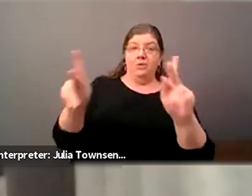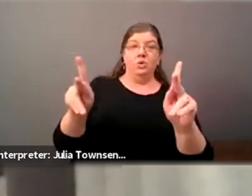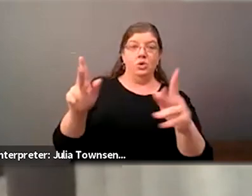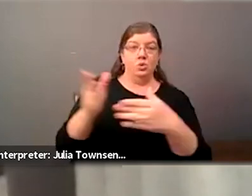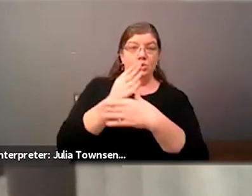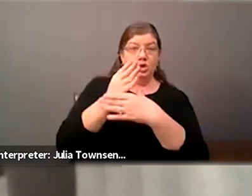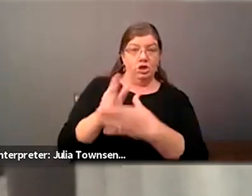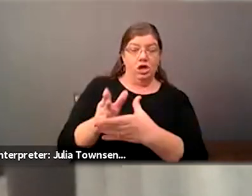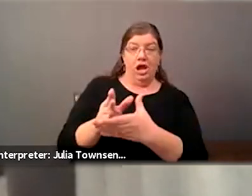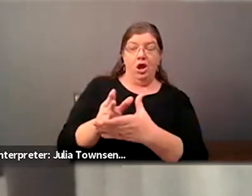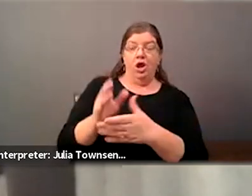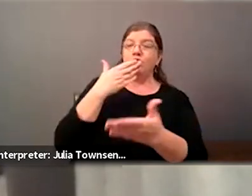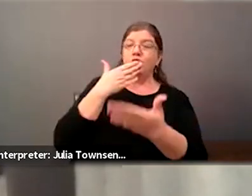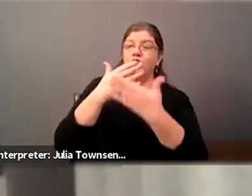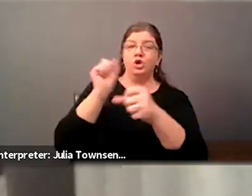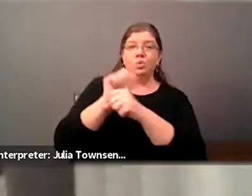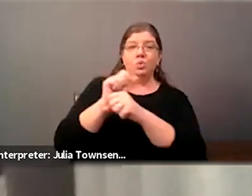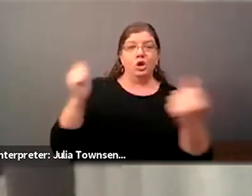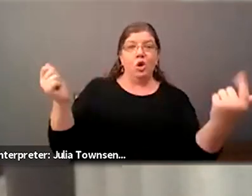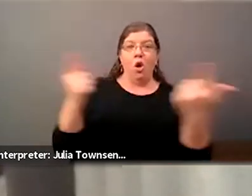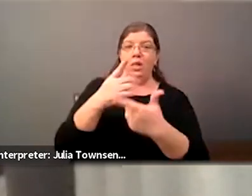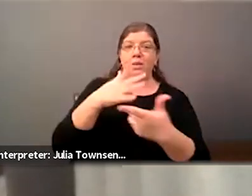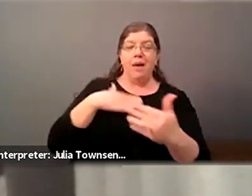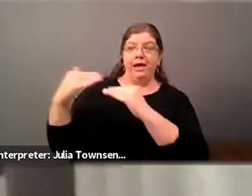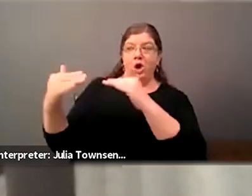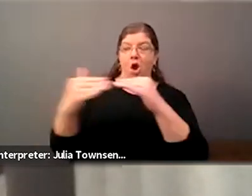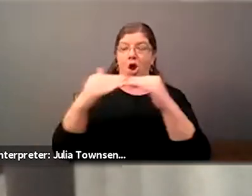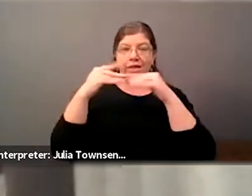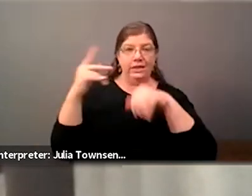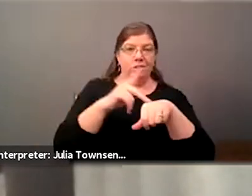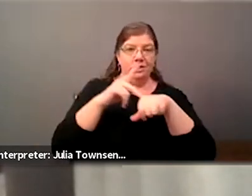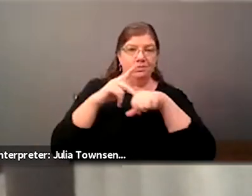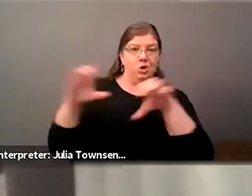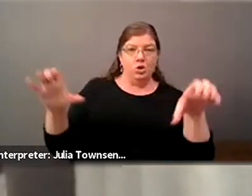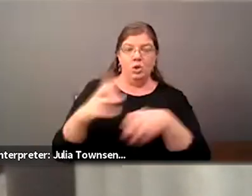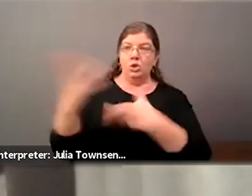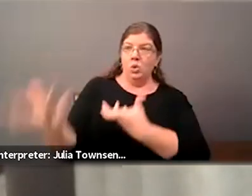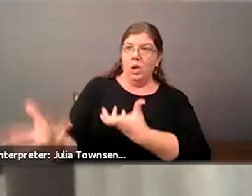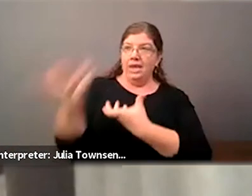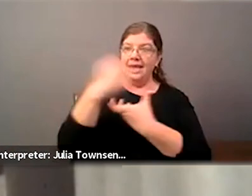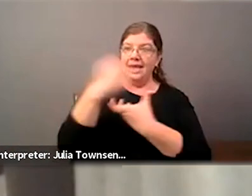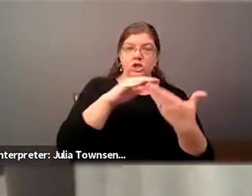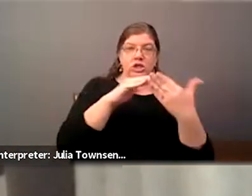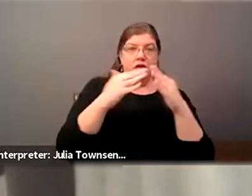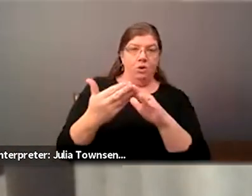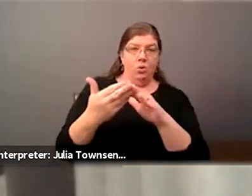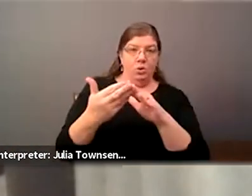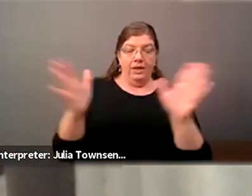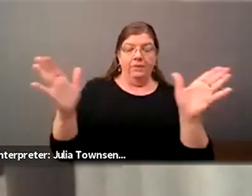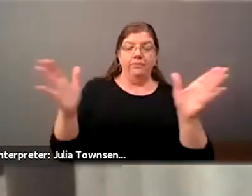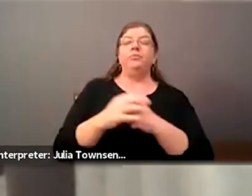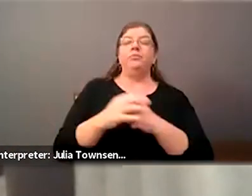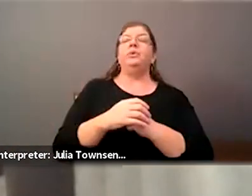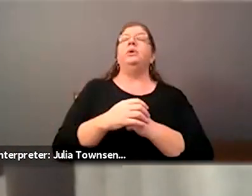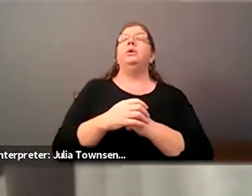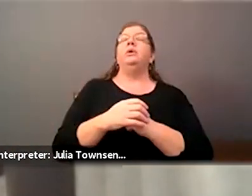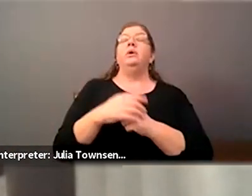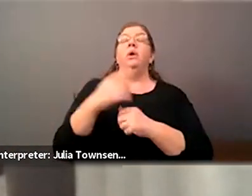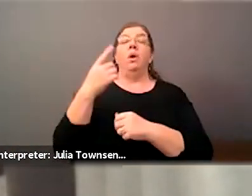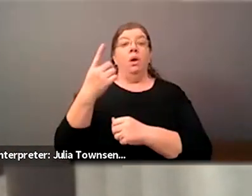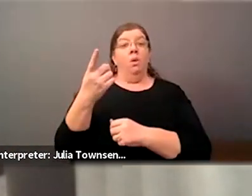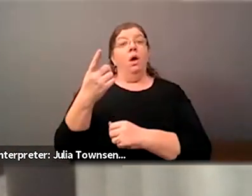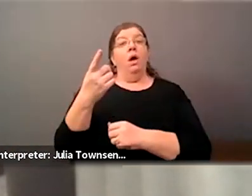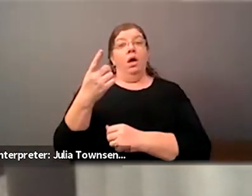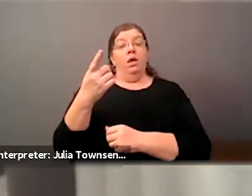share good work that all of my principal colleagues are doing to engage the community one of the things that